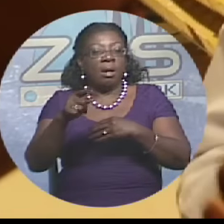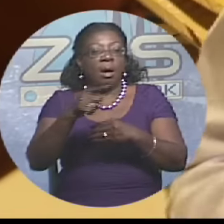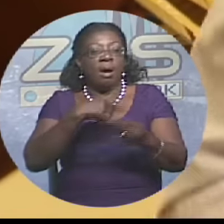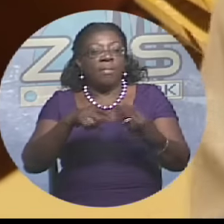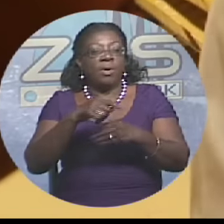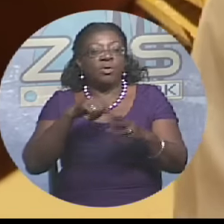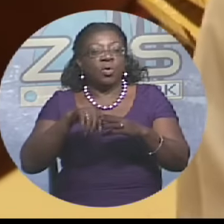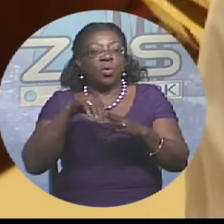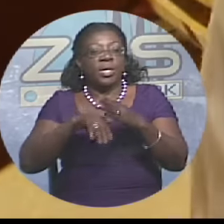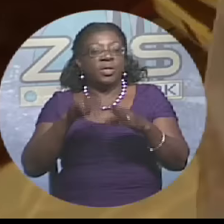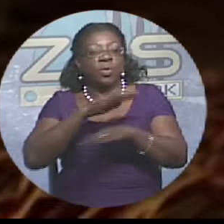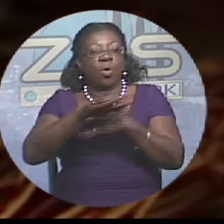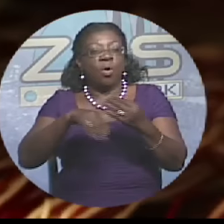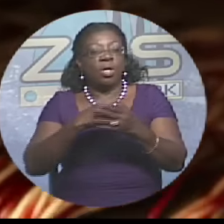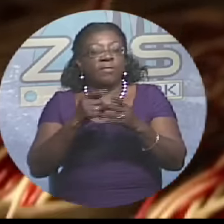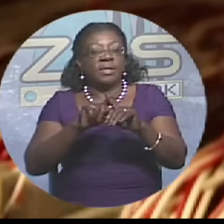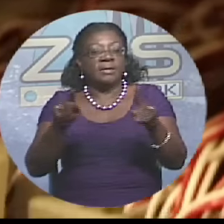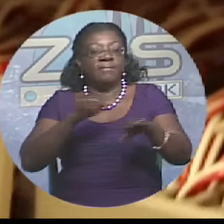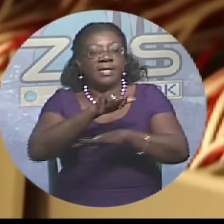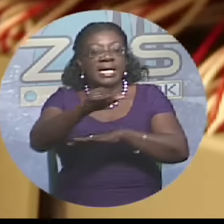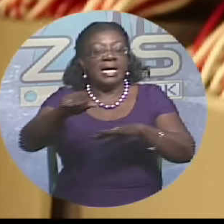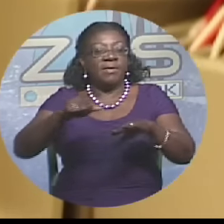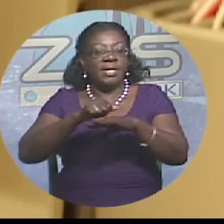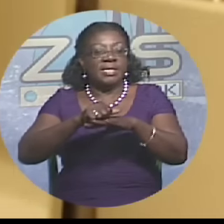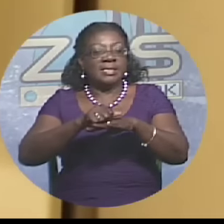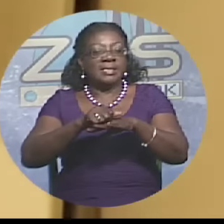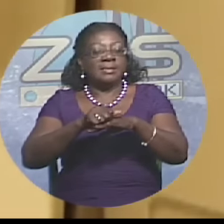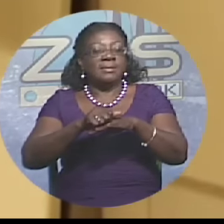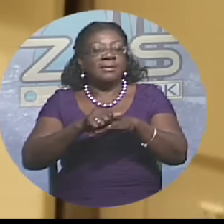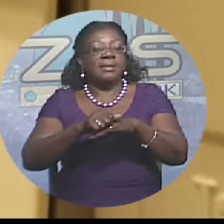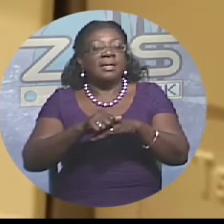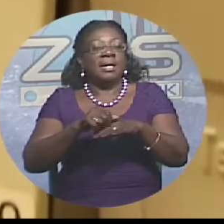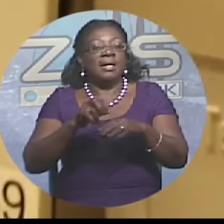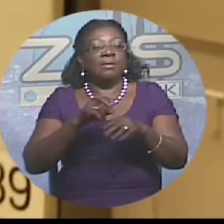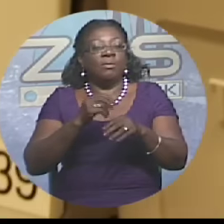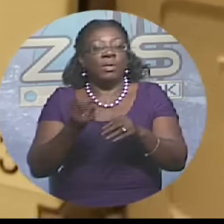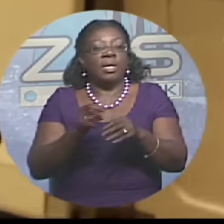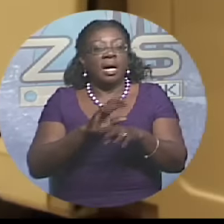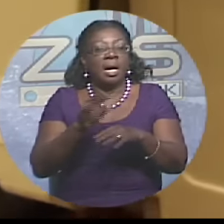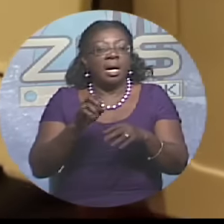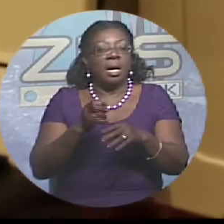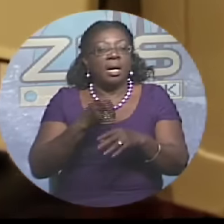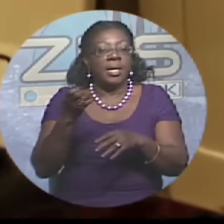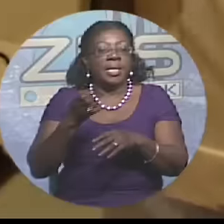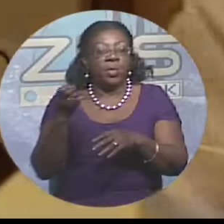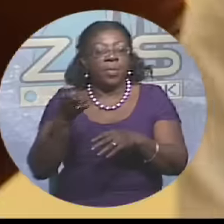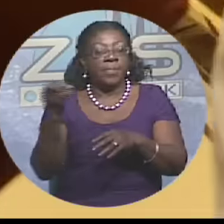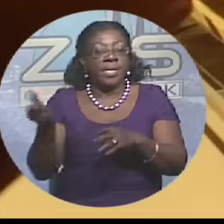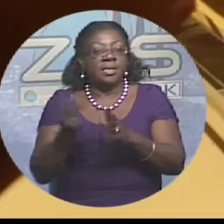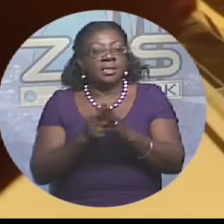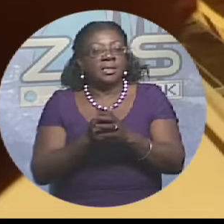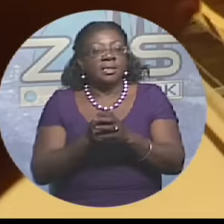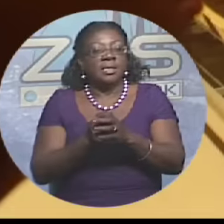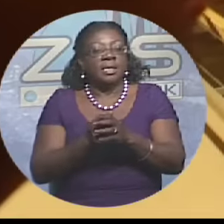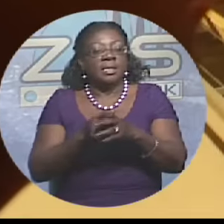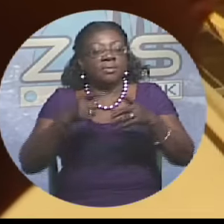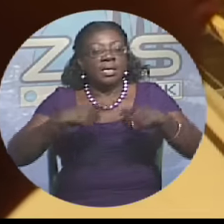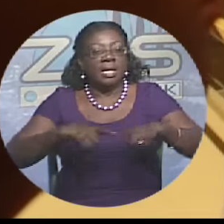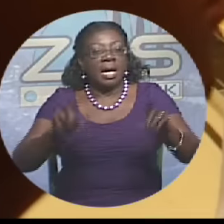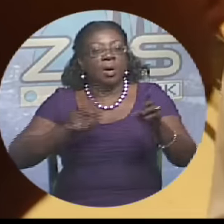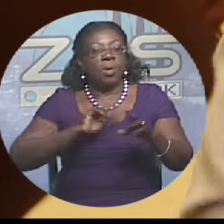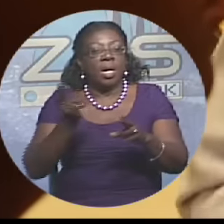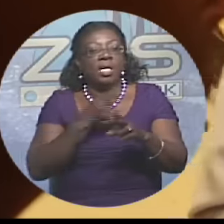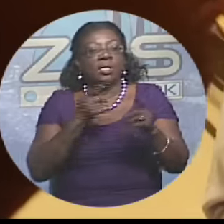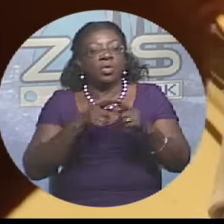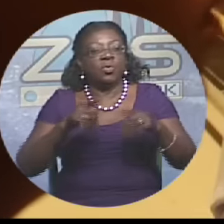of the different areas, and we're going to put our Calyx equipment. The Calyx equipment is going to allow us to be able